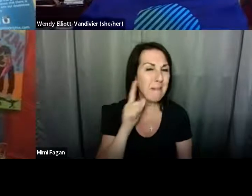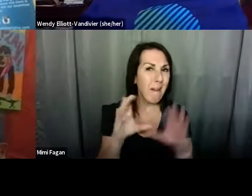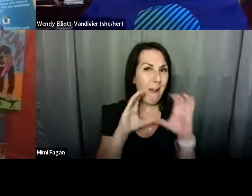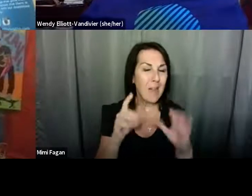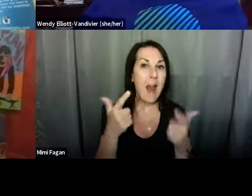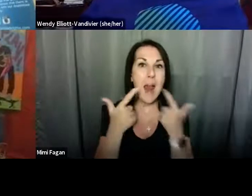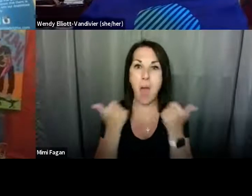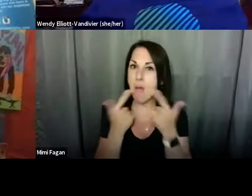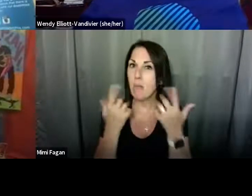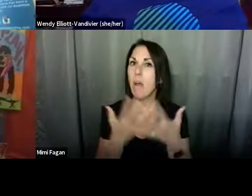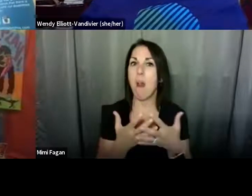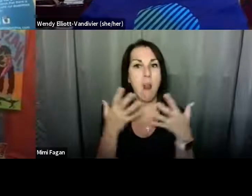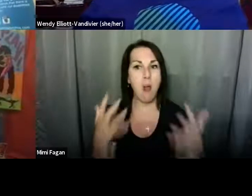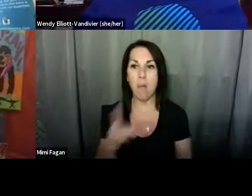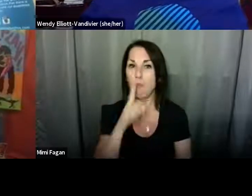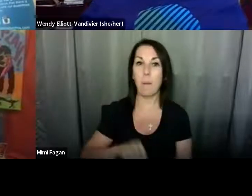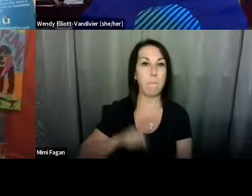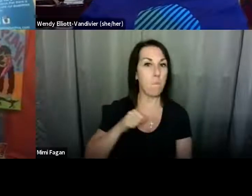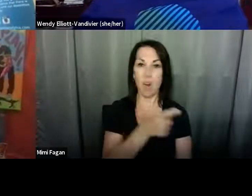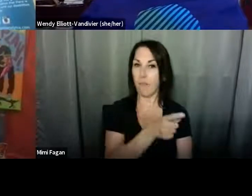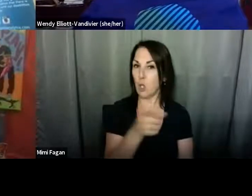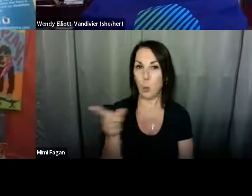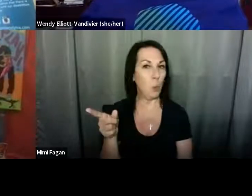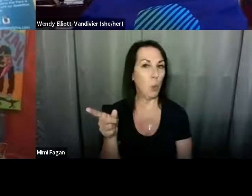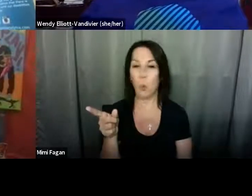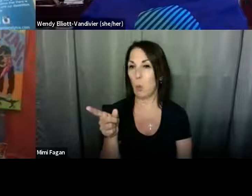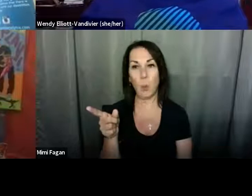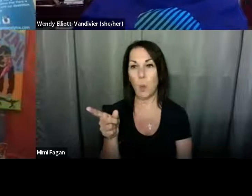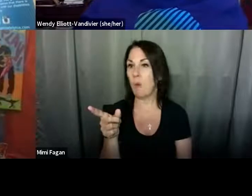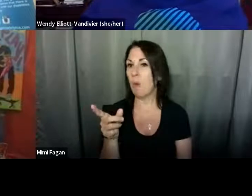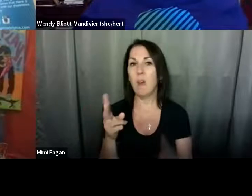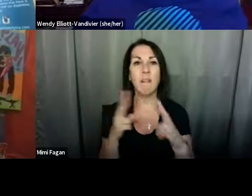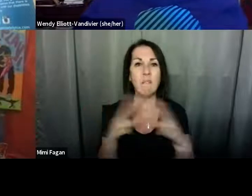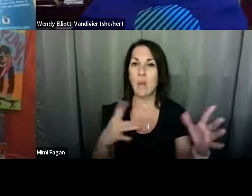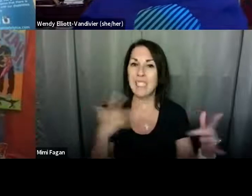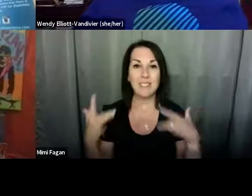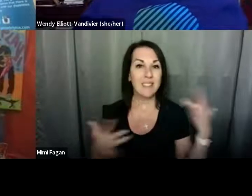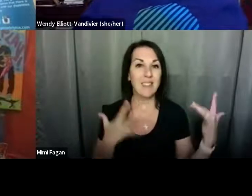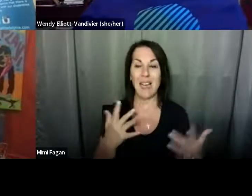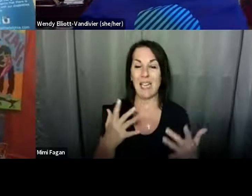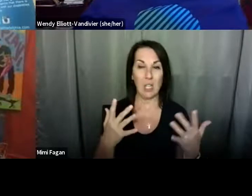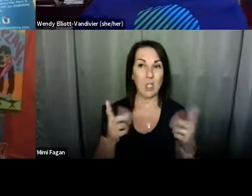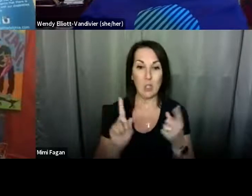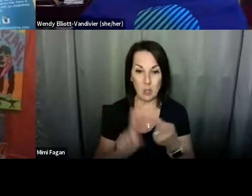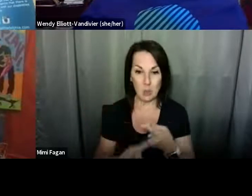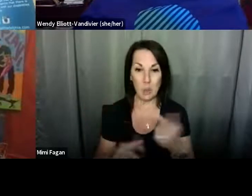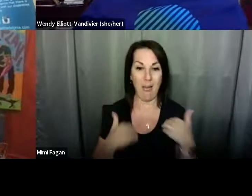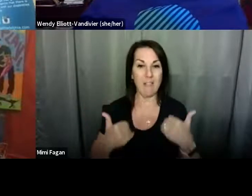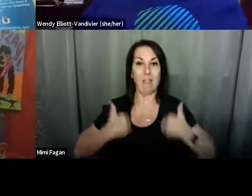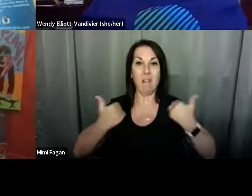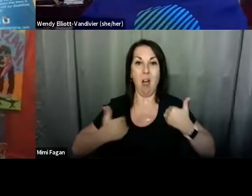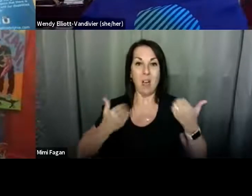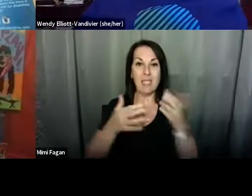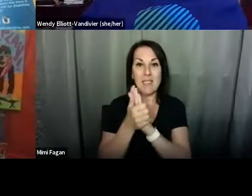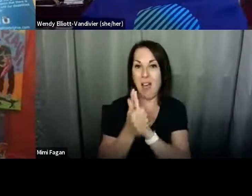in that. And I'm so proud of you guys. Just it's so exciting to you know, have young talent, you